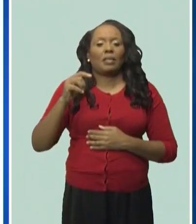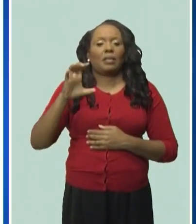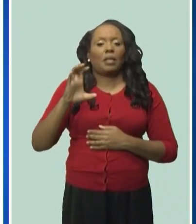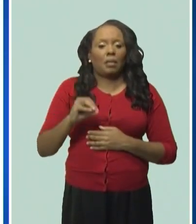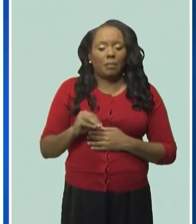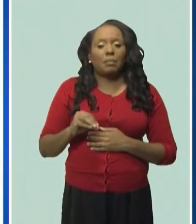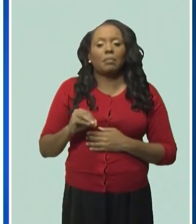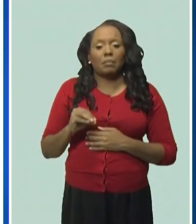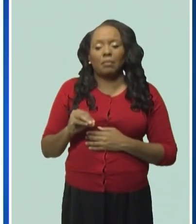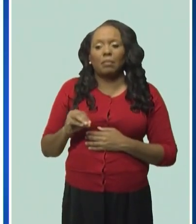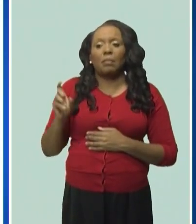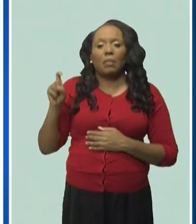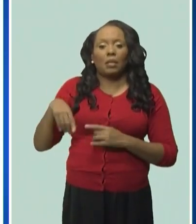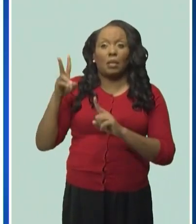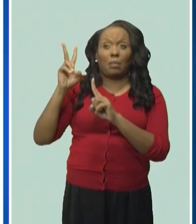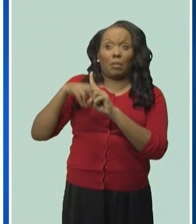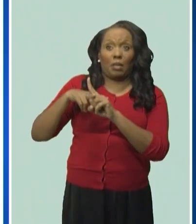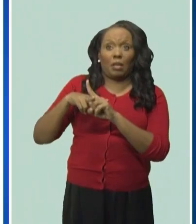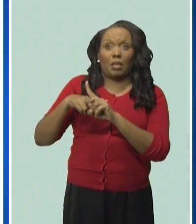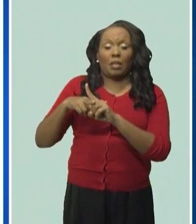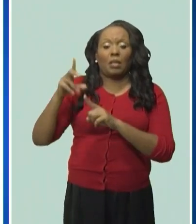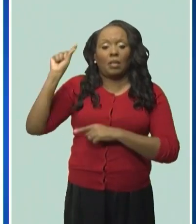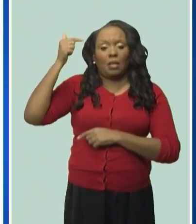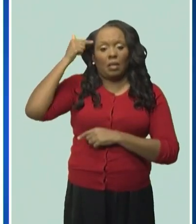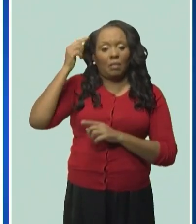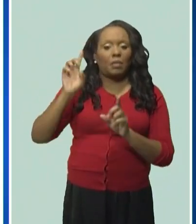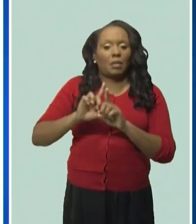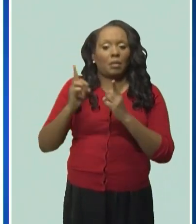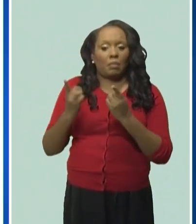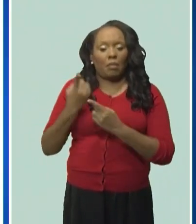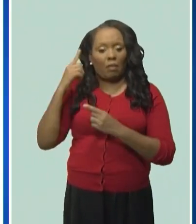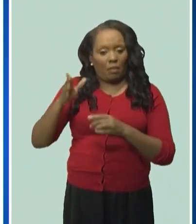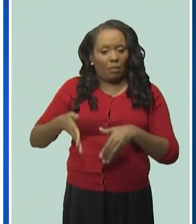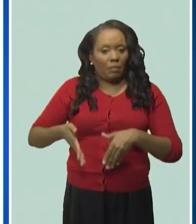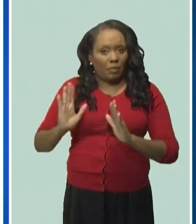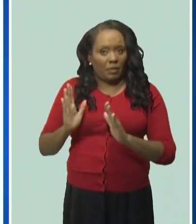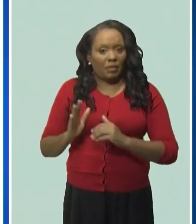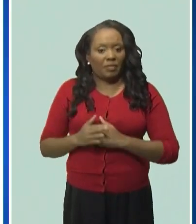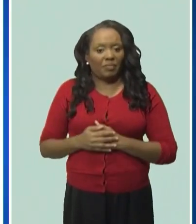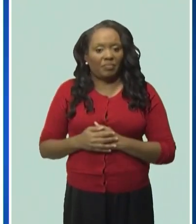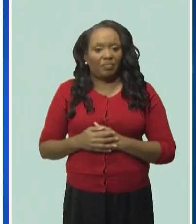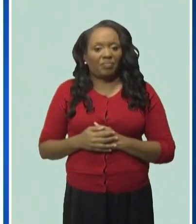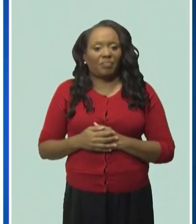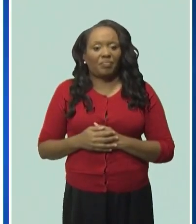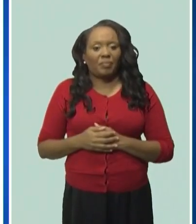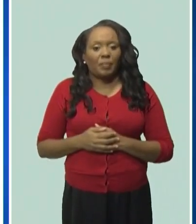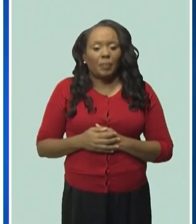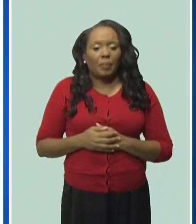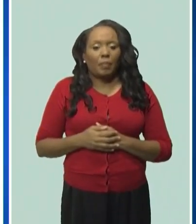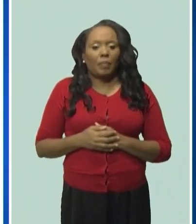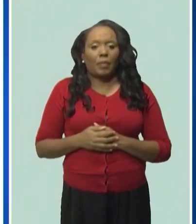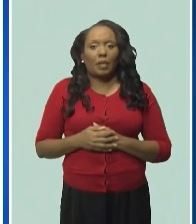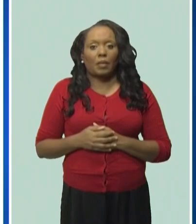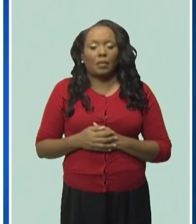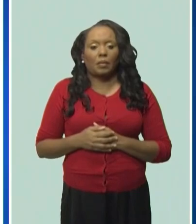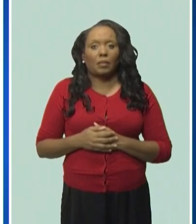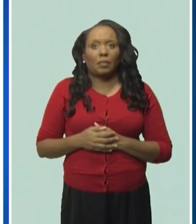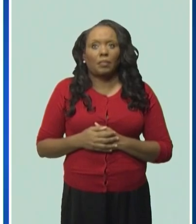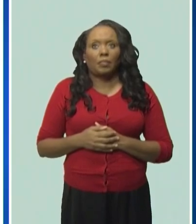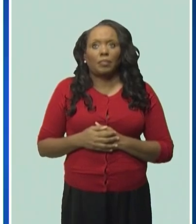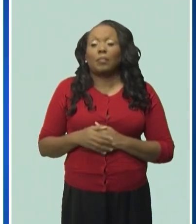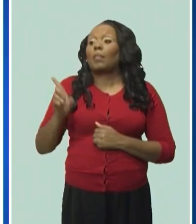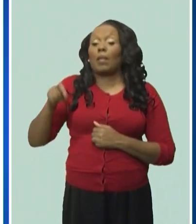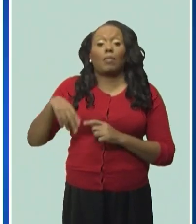been instructed to apply to the relevant government department for permission. The utility in question here has been made to apply for